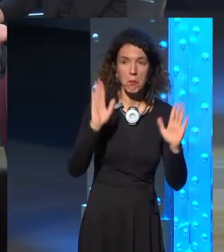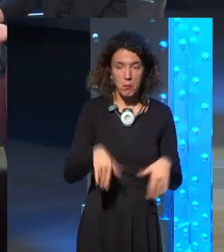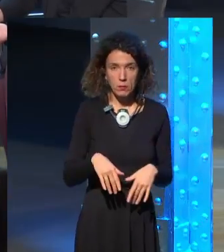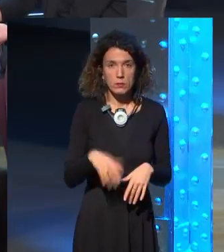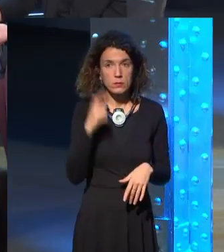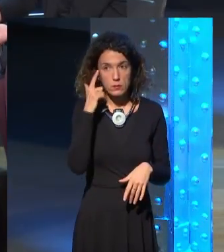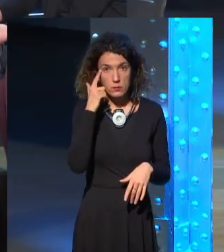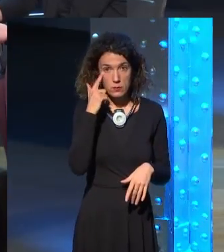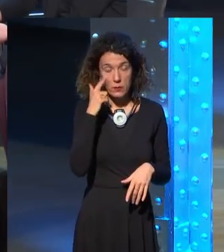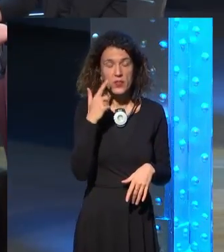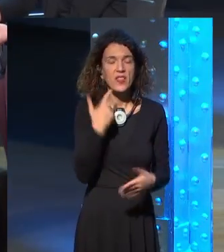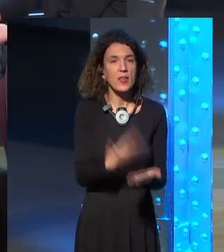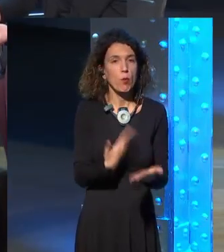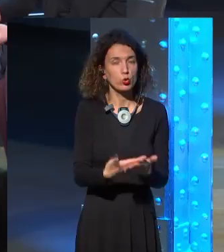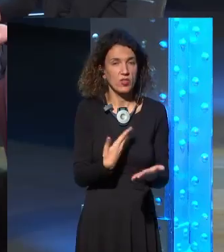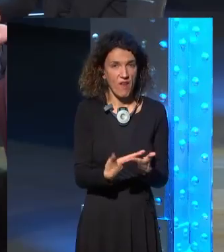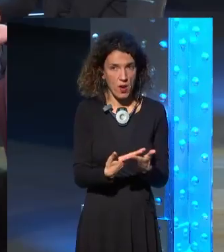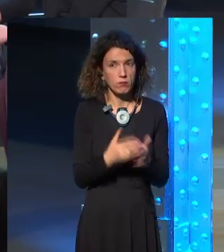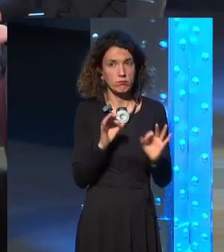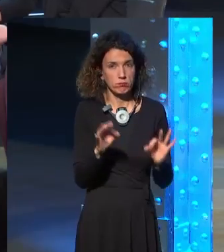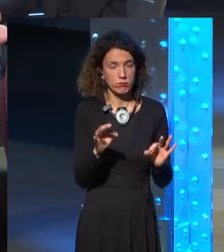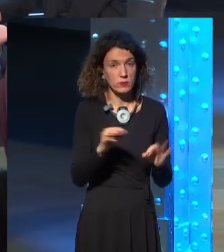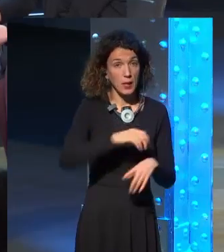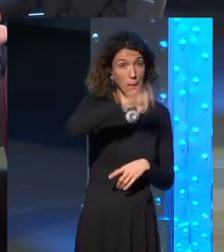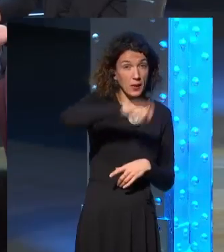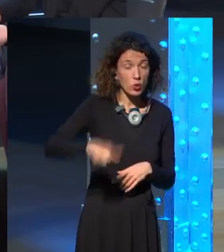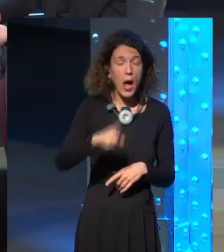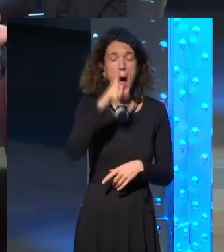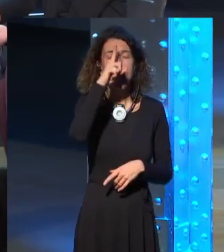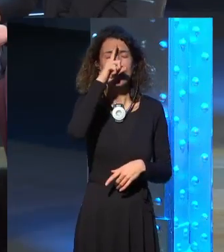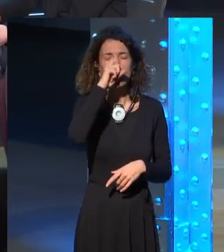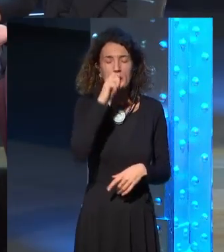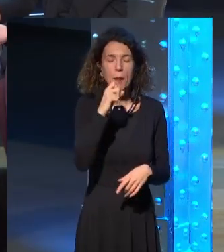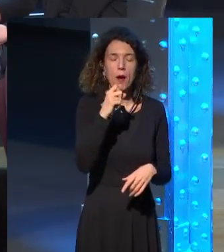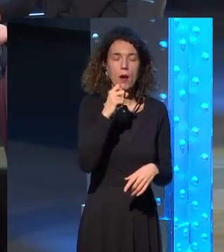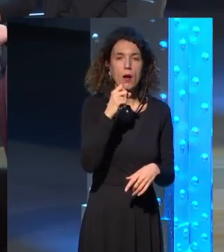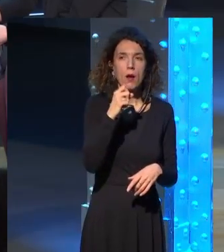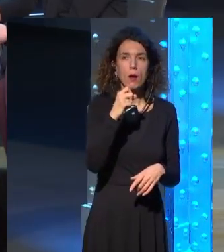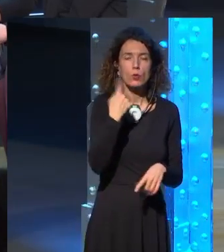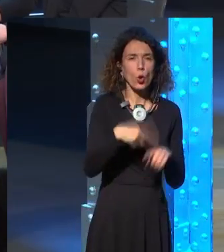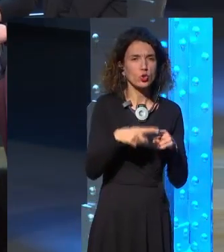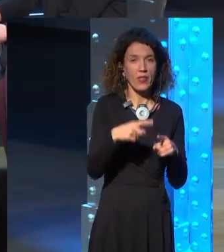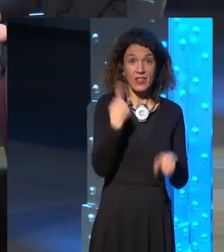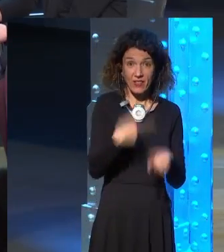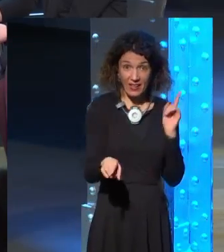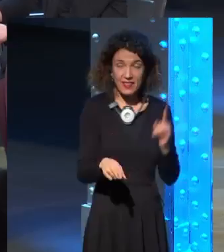that people remember things differently from what they experience them.